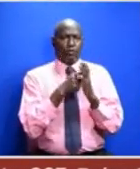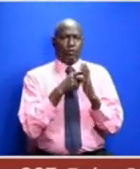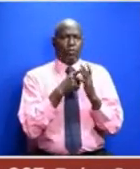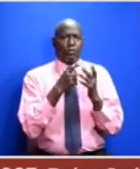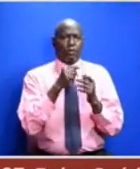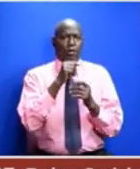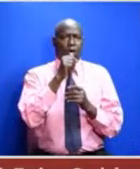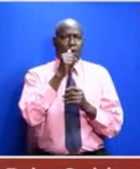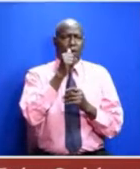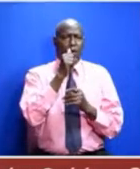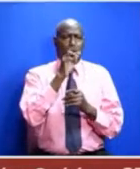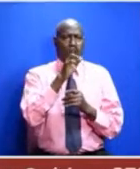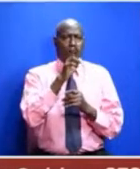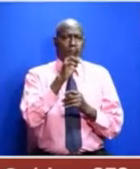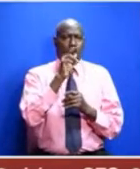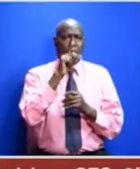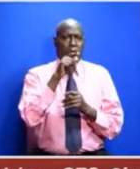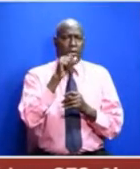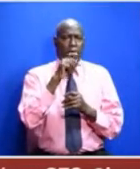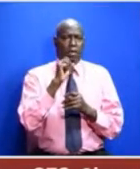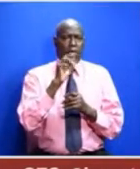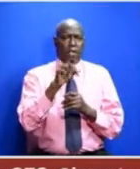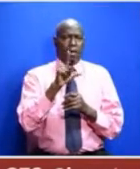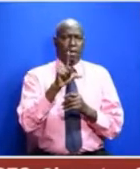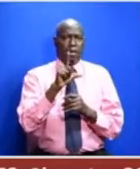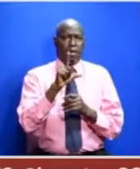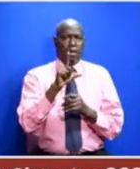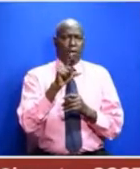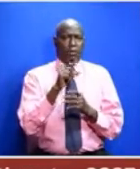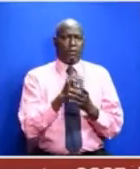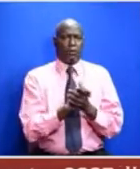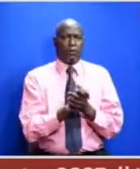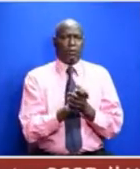policy, RPL, at KICC today.